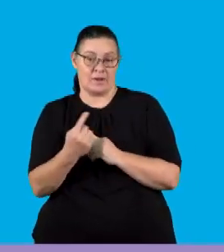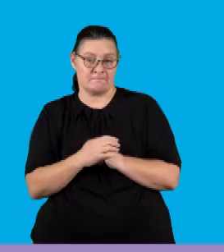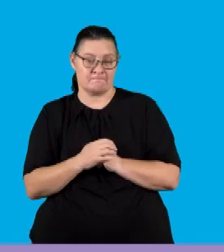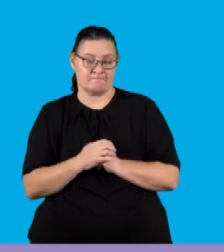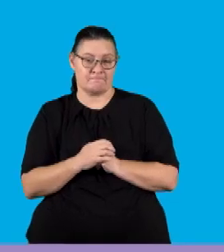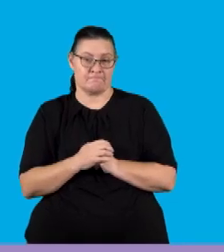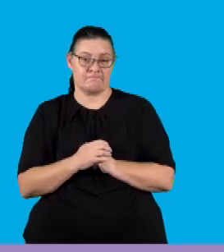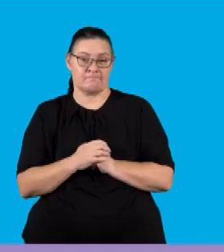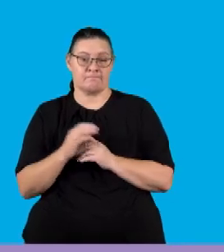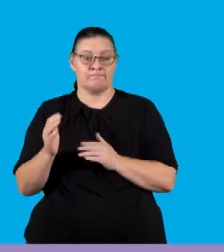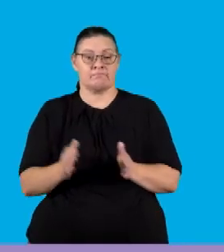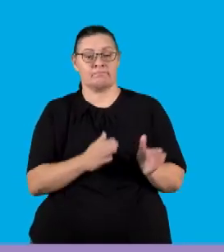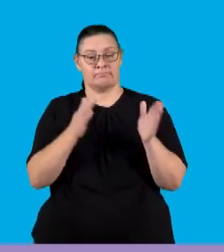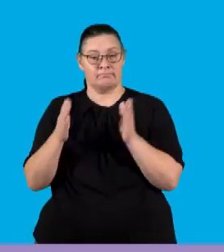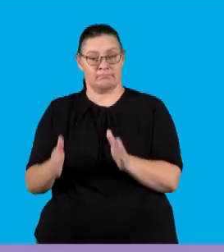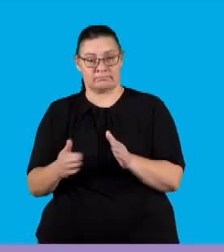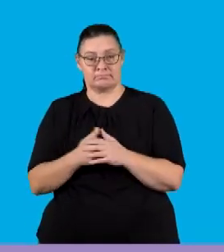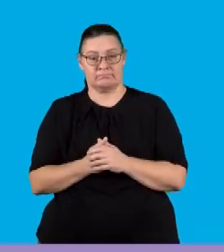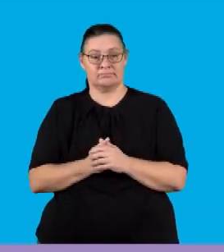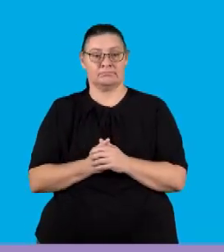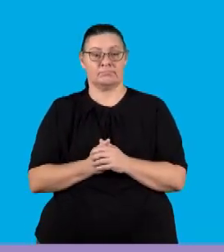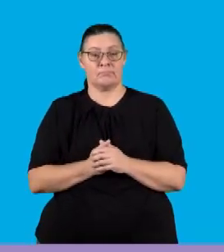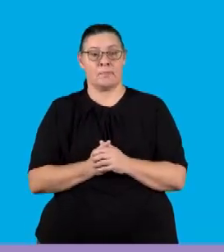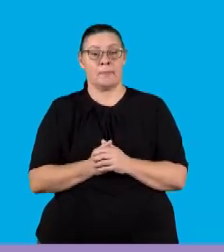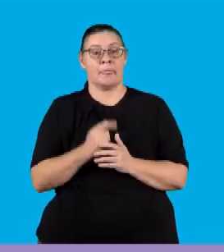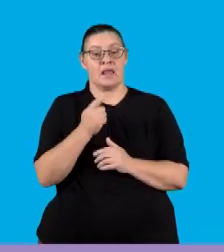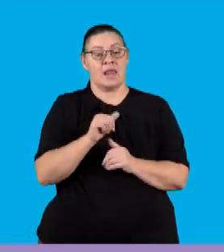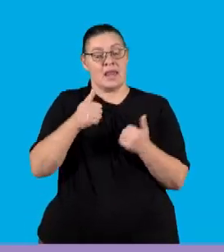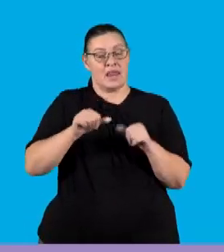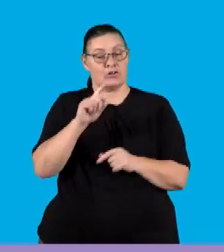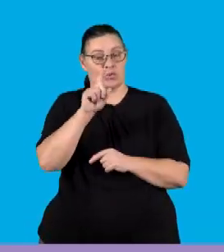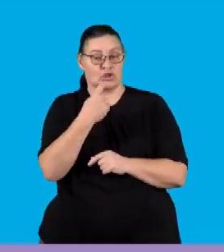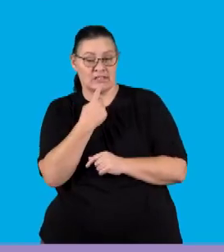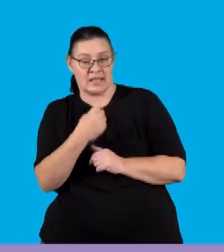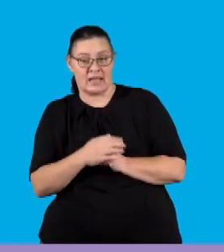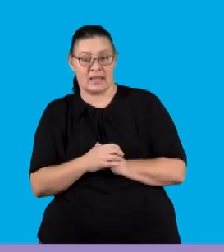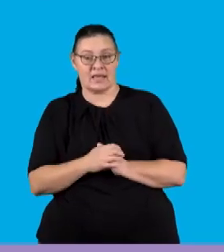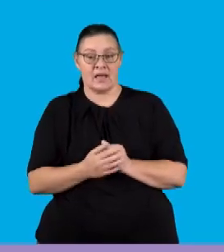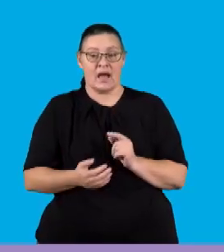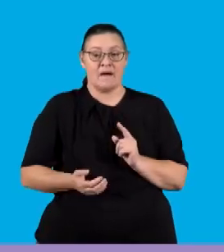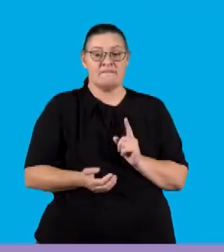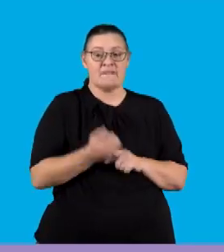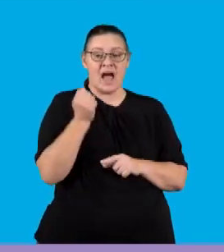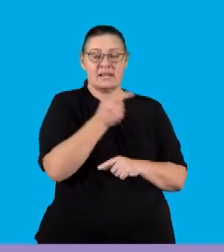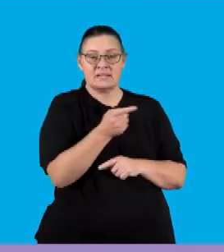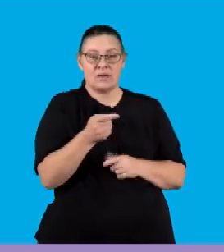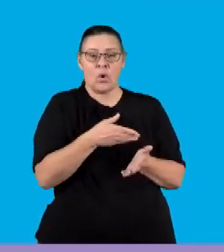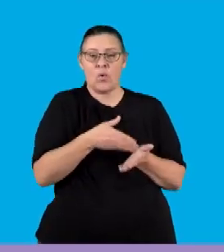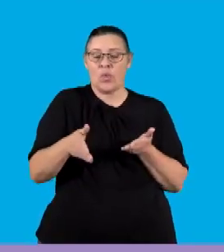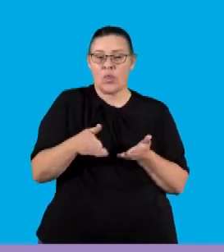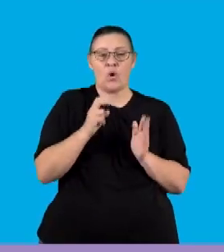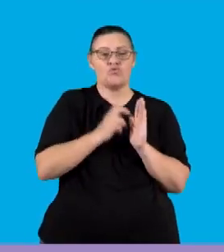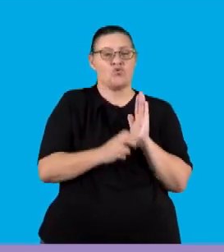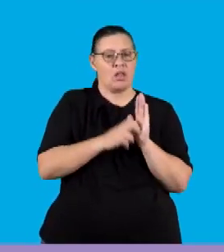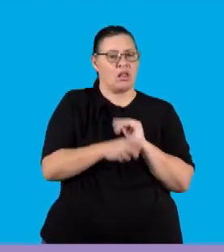1. Let's move on to our next question. So our next question there says, find the missing part of the